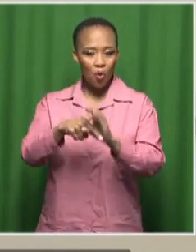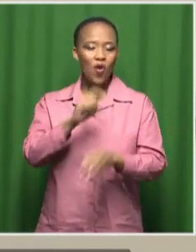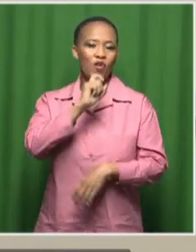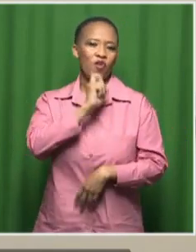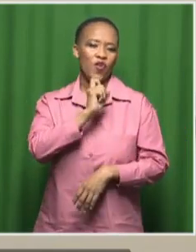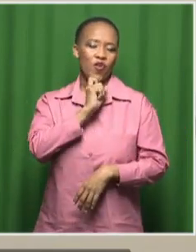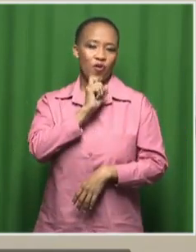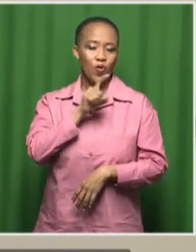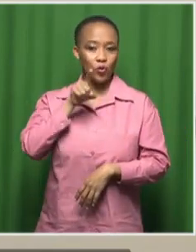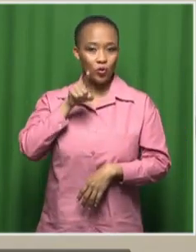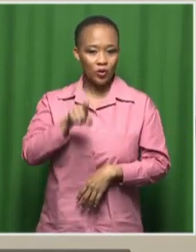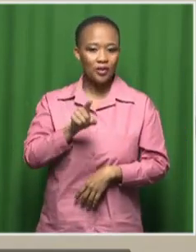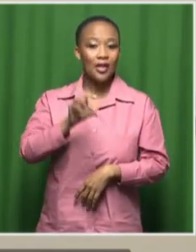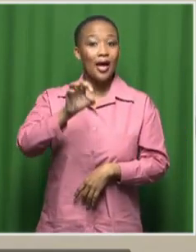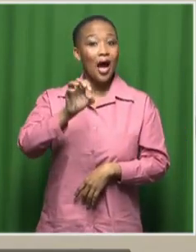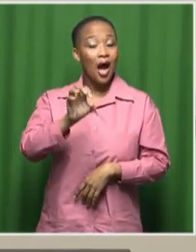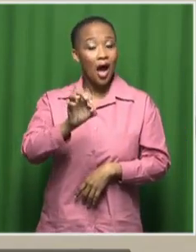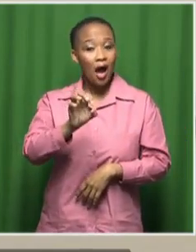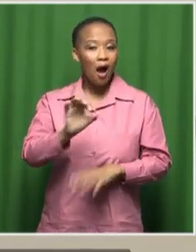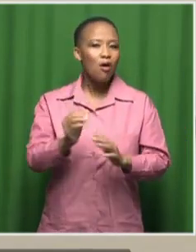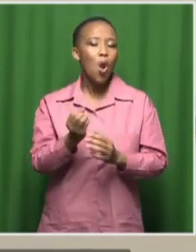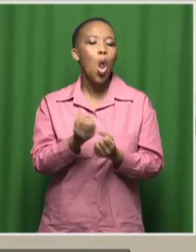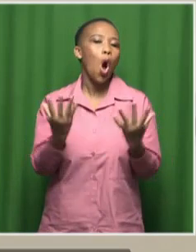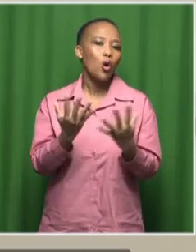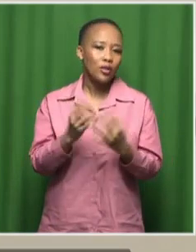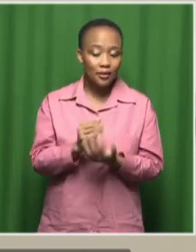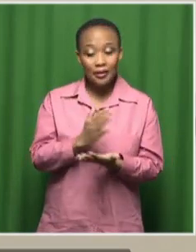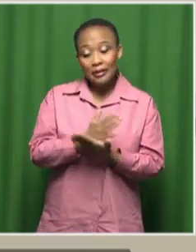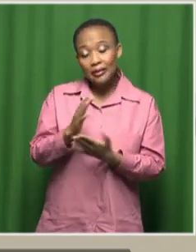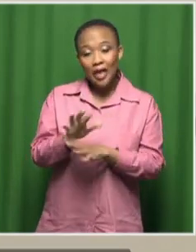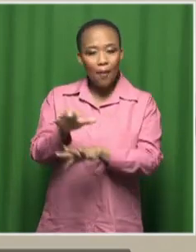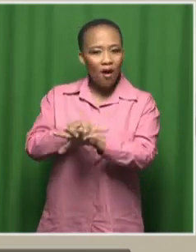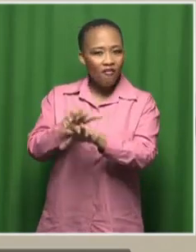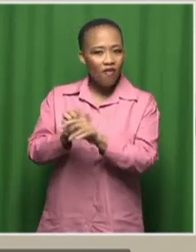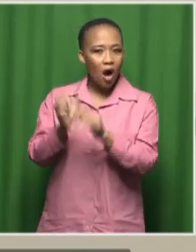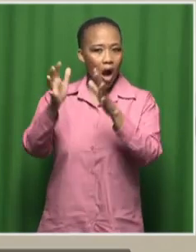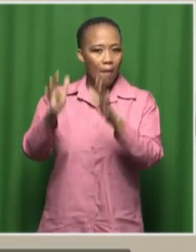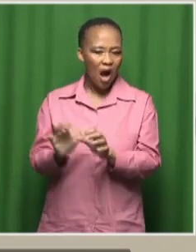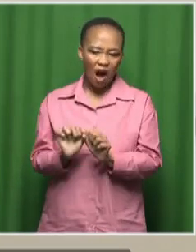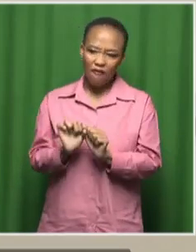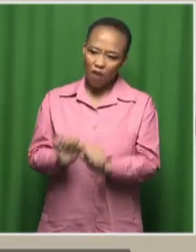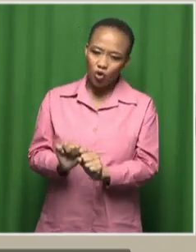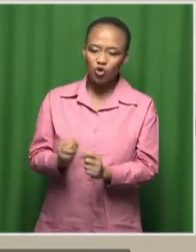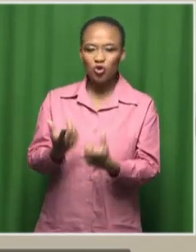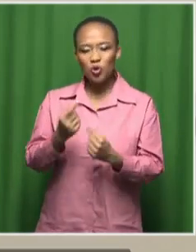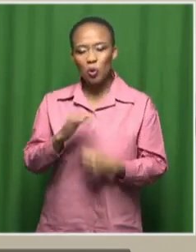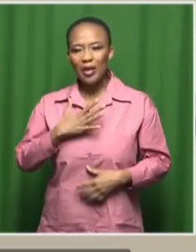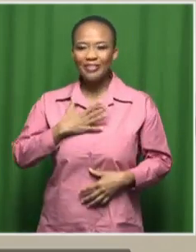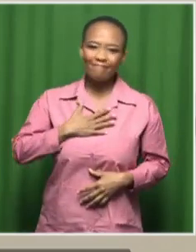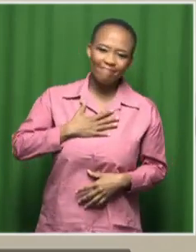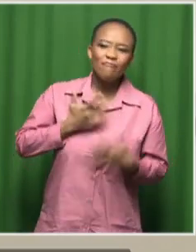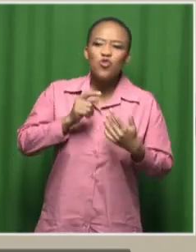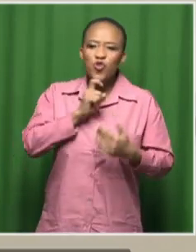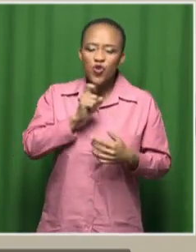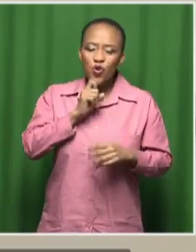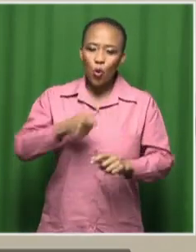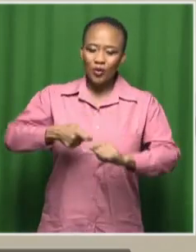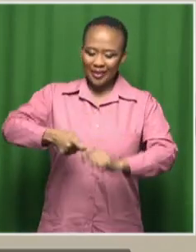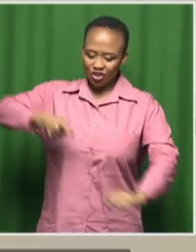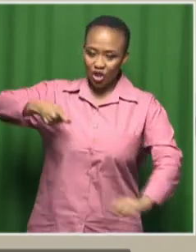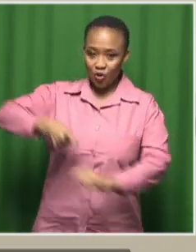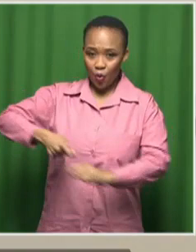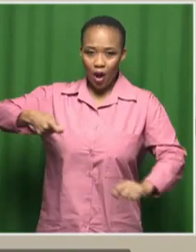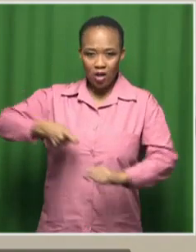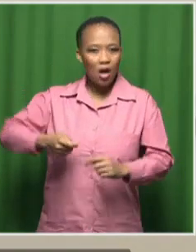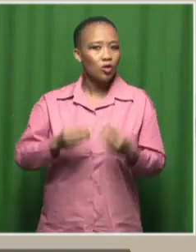cost probably increased, as some farmers were suddenly forced to utilize generators to generate power on their